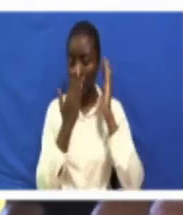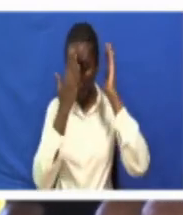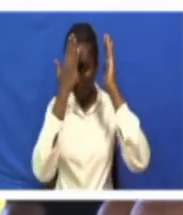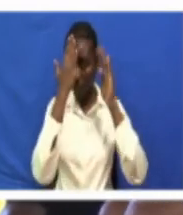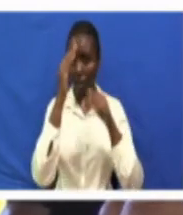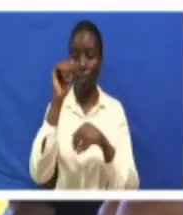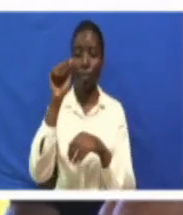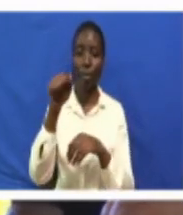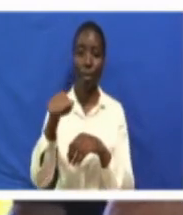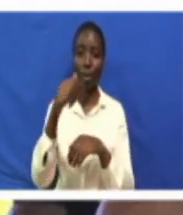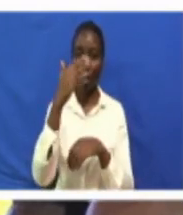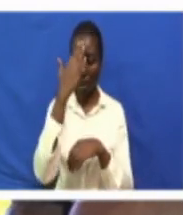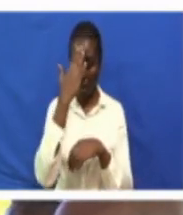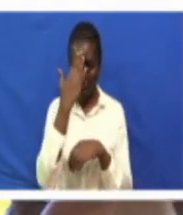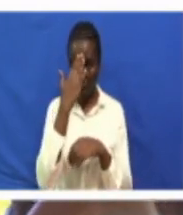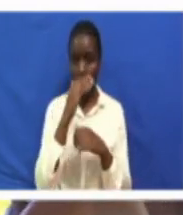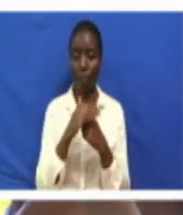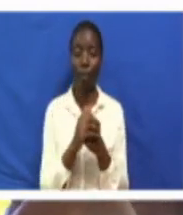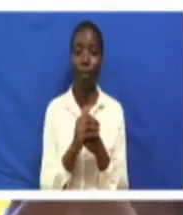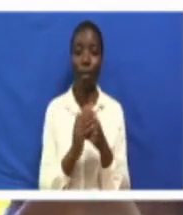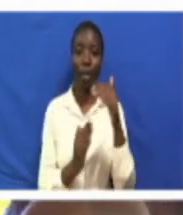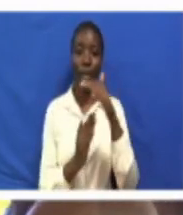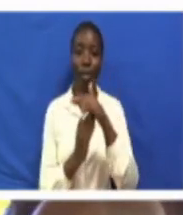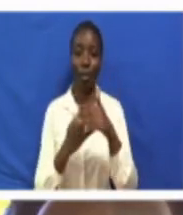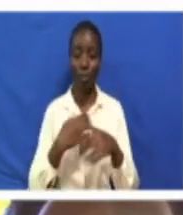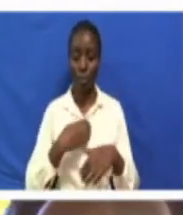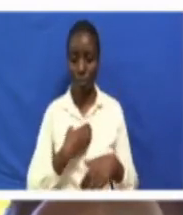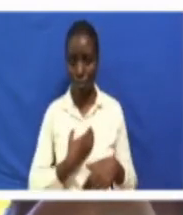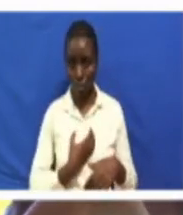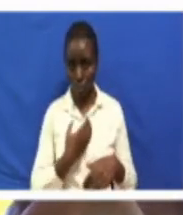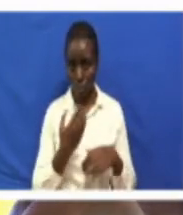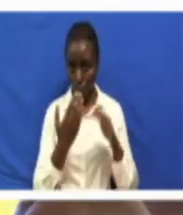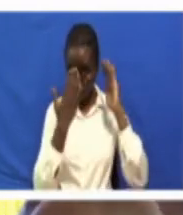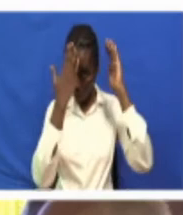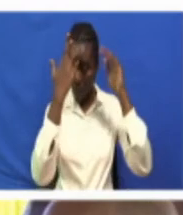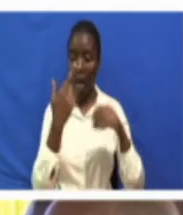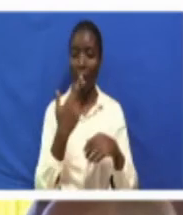Bishop David kamau and the Archbishop Emeritus is